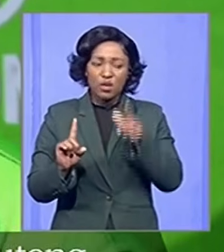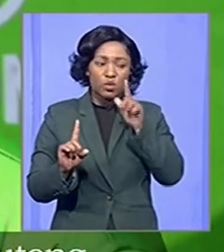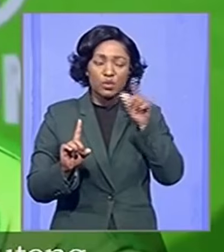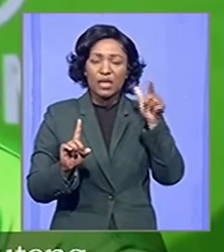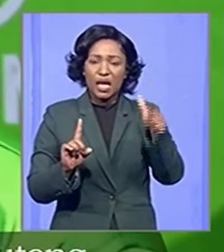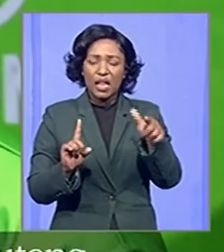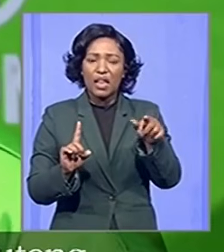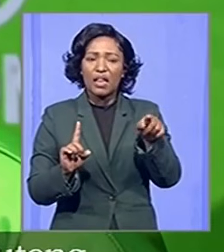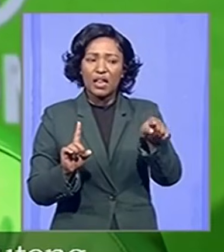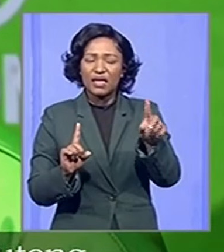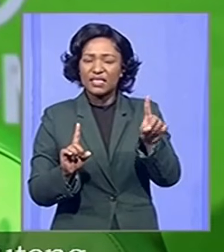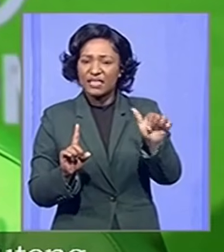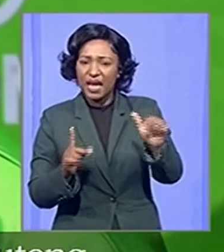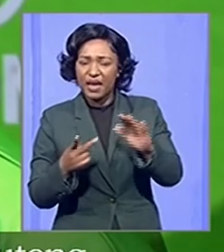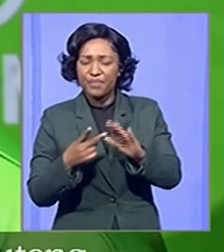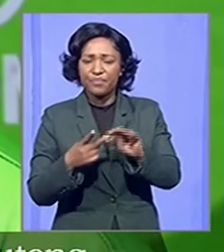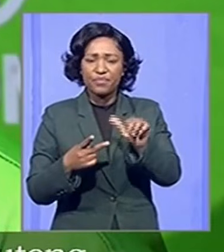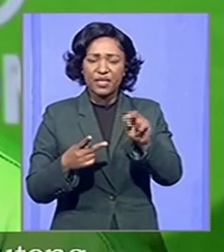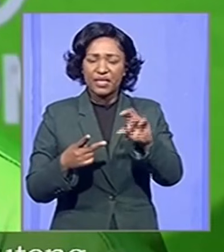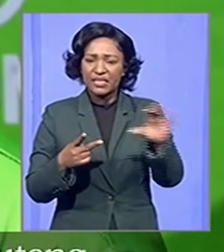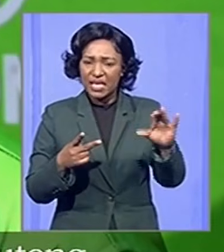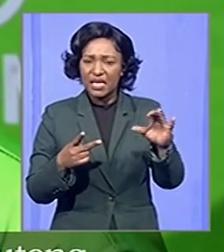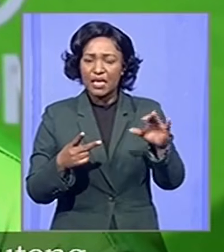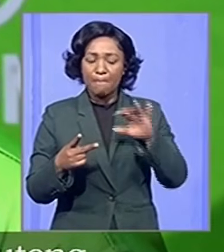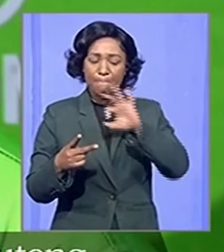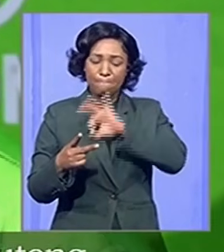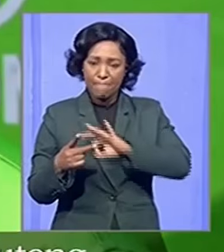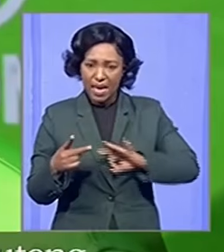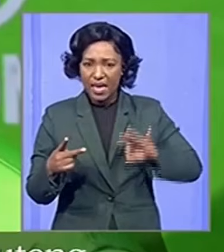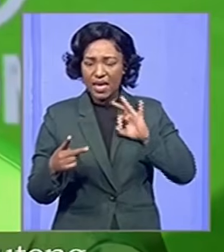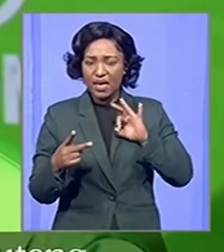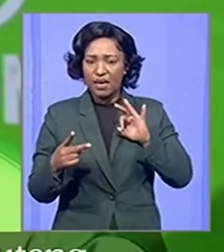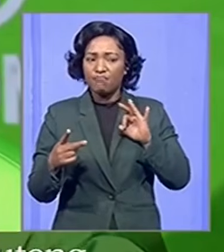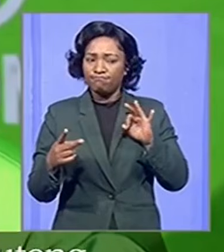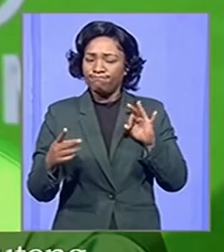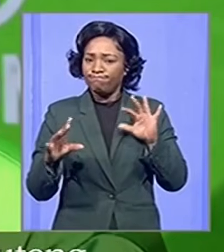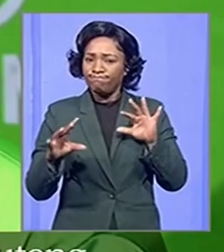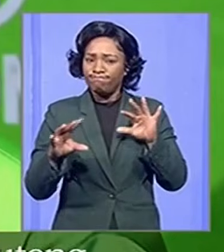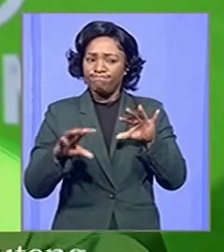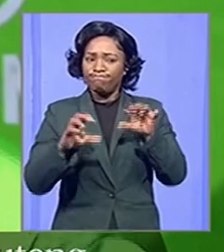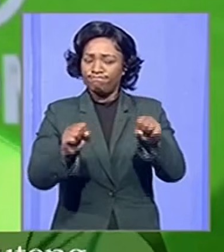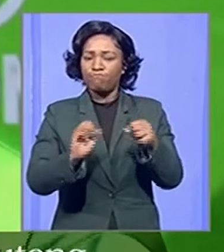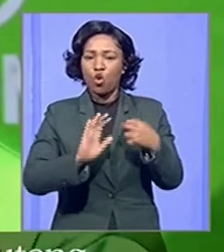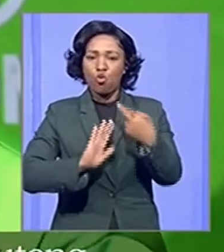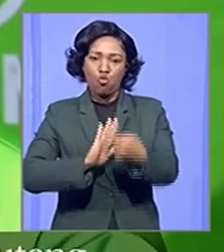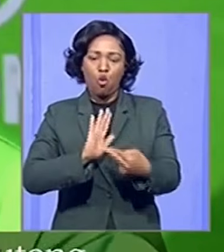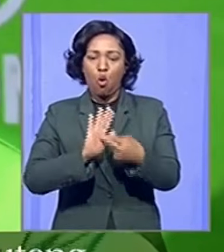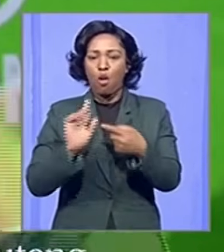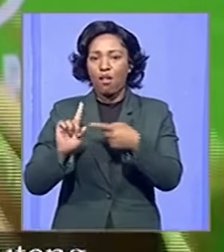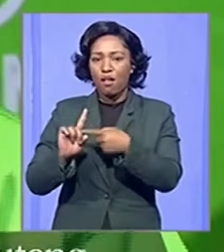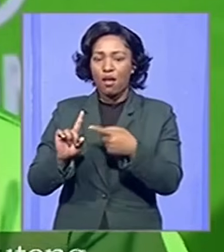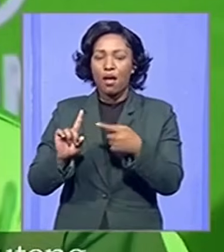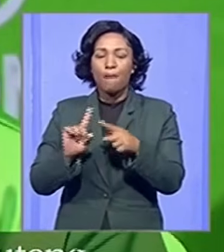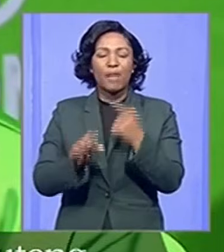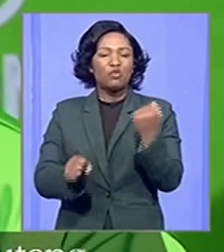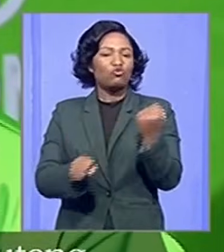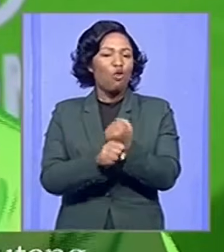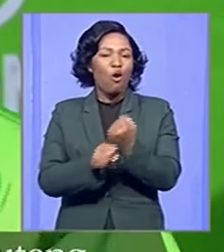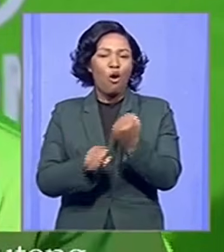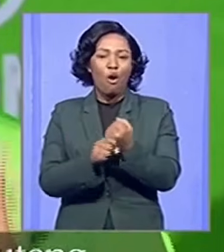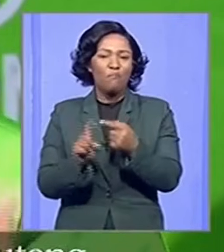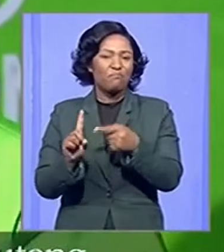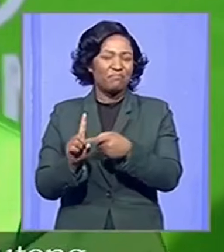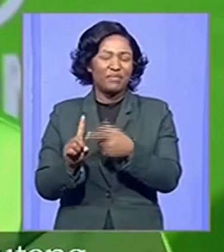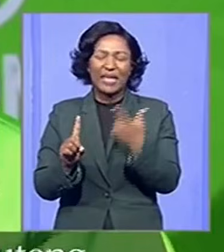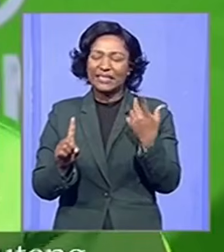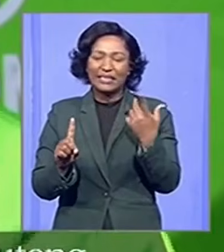you guys, you headed this mayor to play a role that this job is way beyond him.